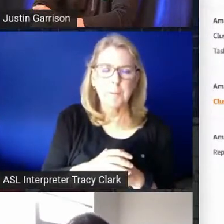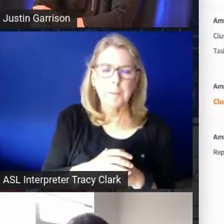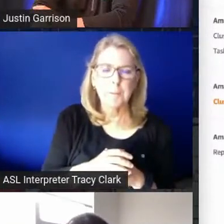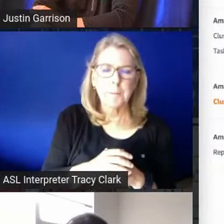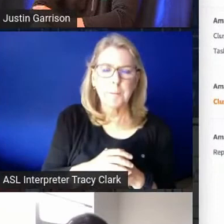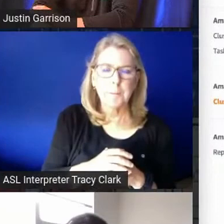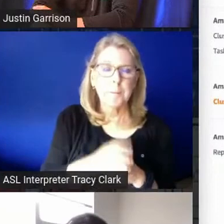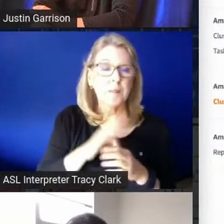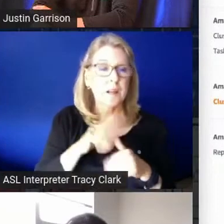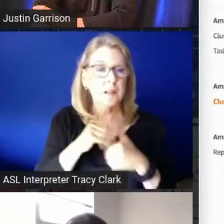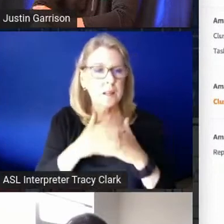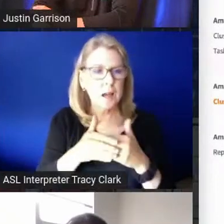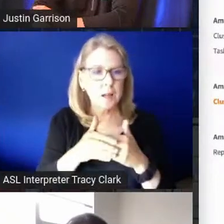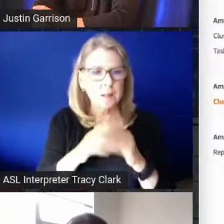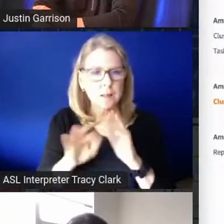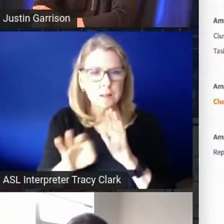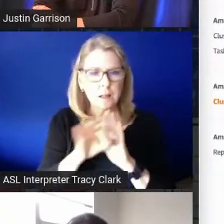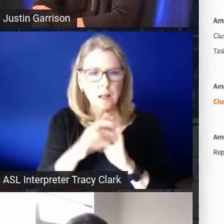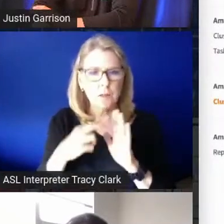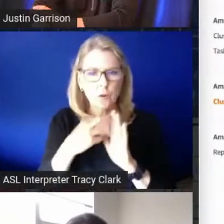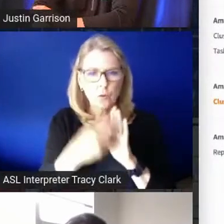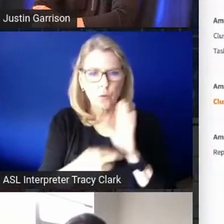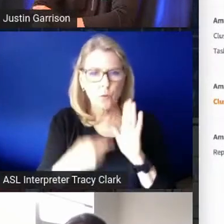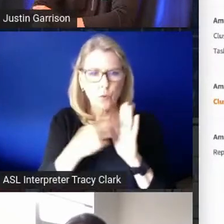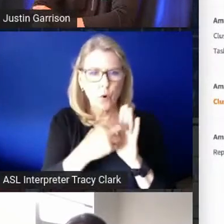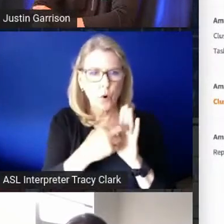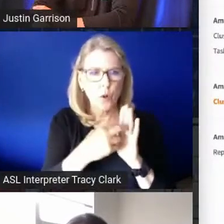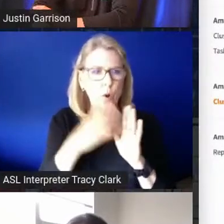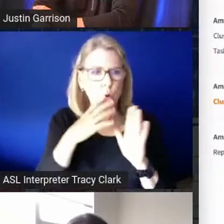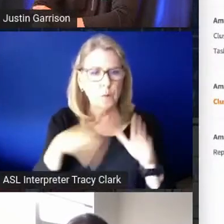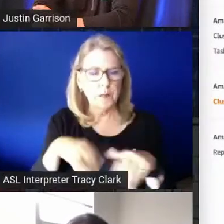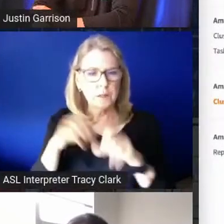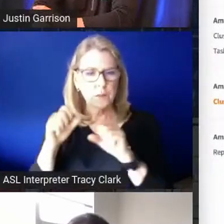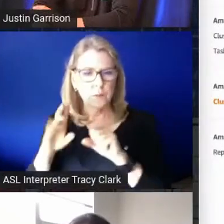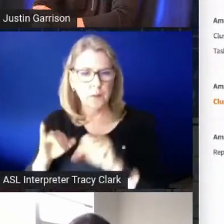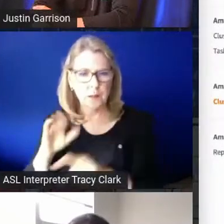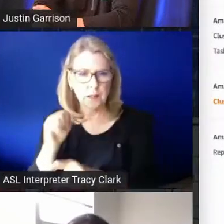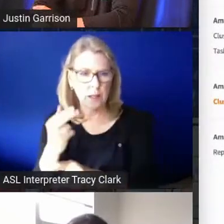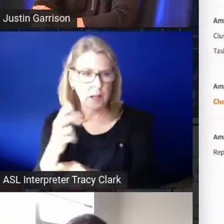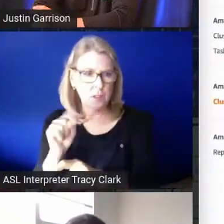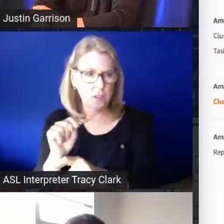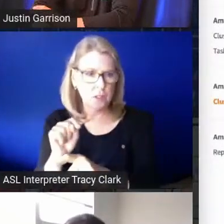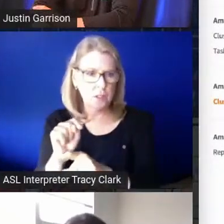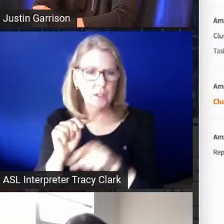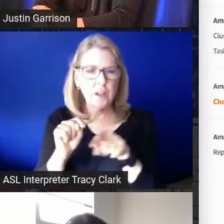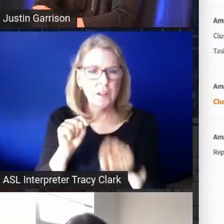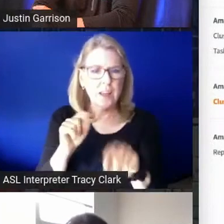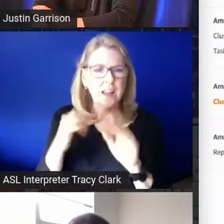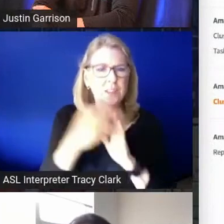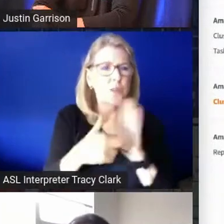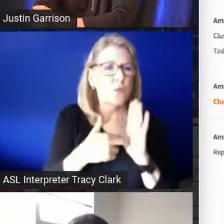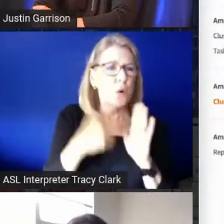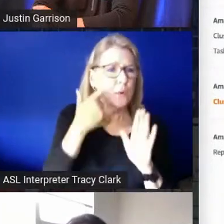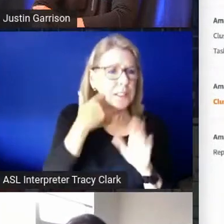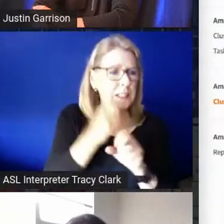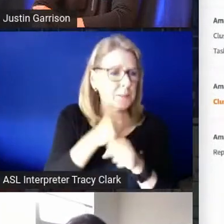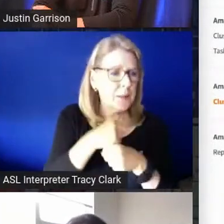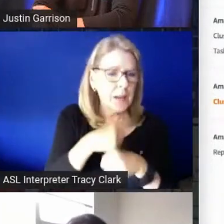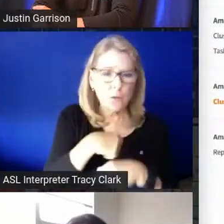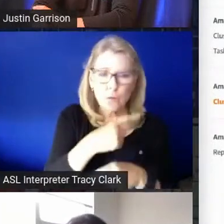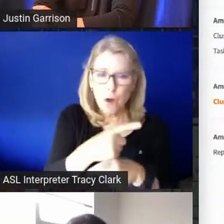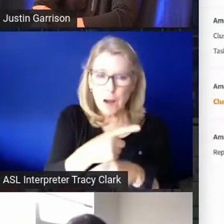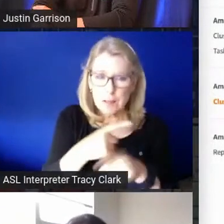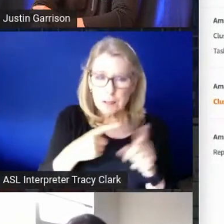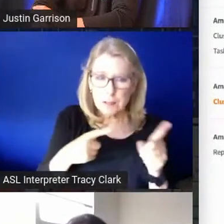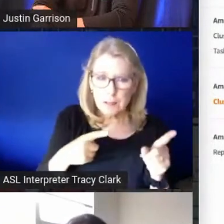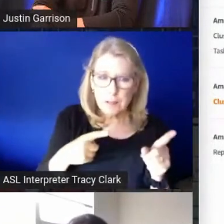Next, you can select the role which will be assumed by the agent running inside of our cluster. This is actually the role we just created, right? So it's a one-click